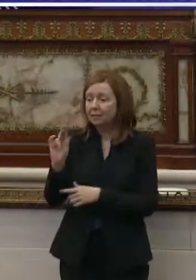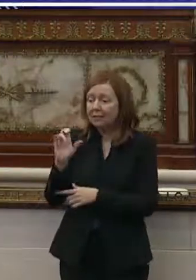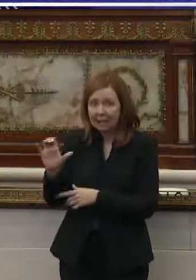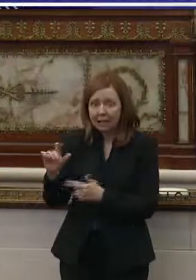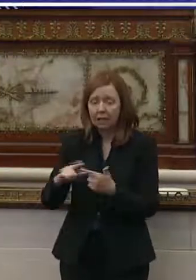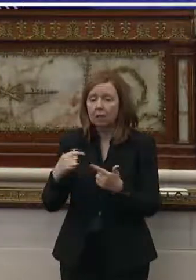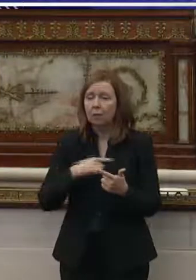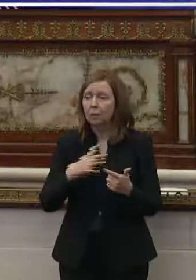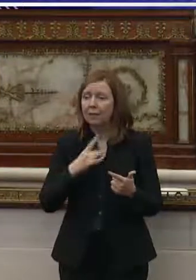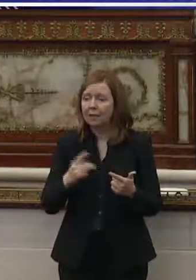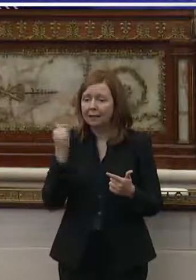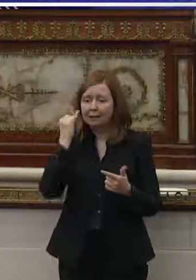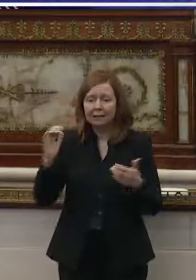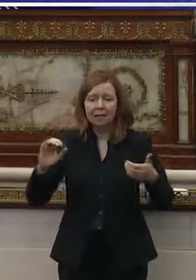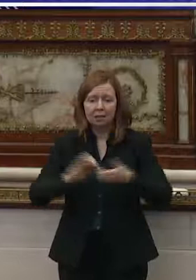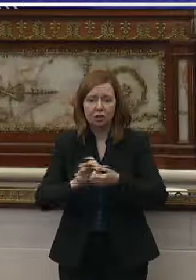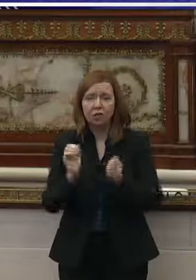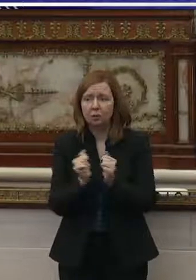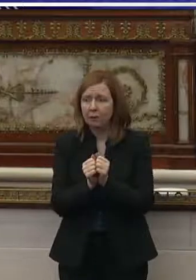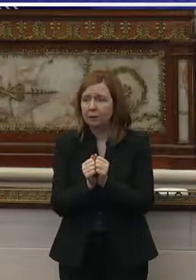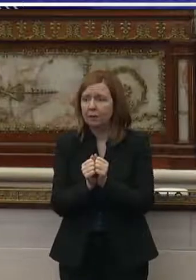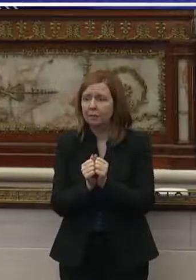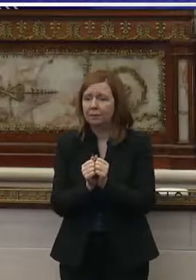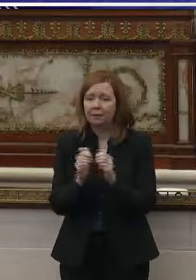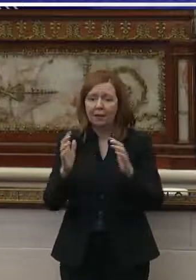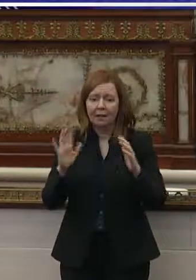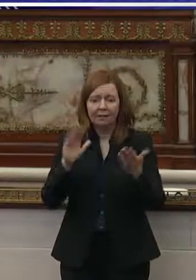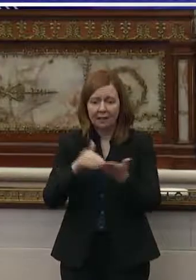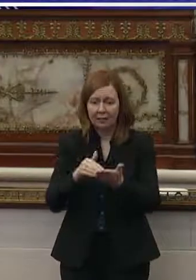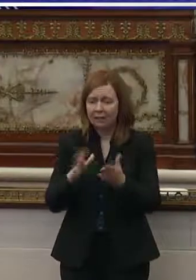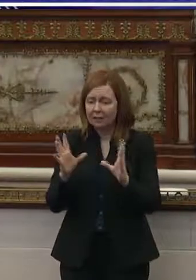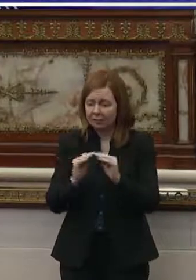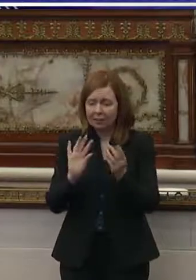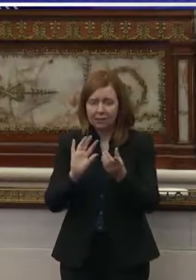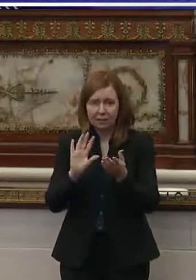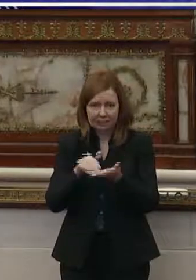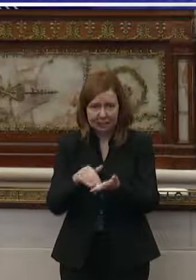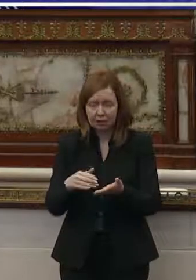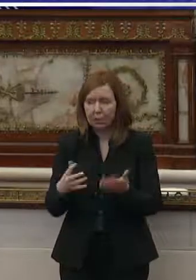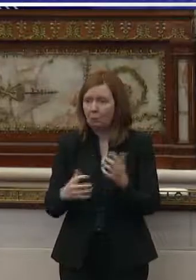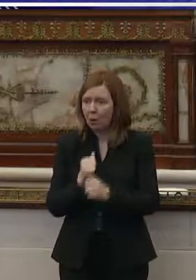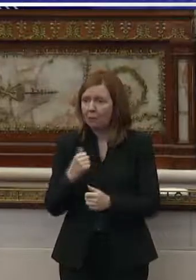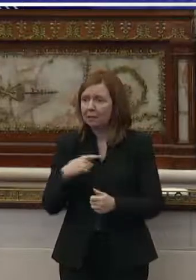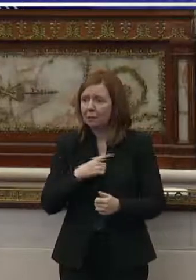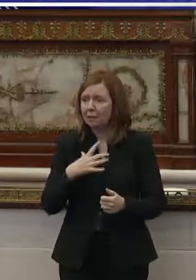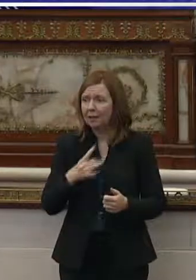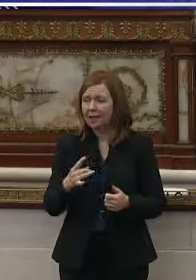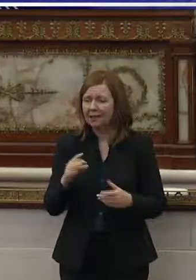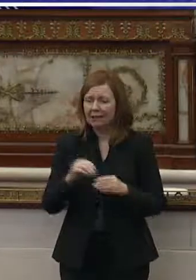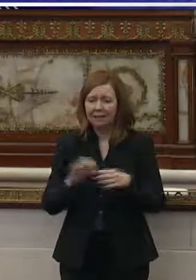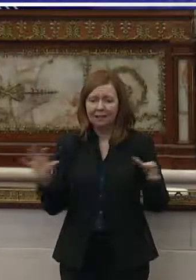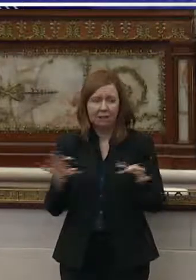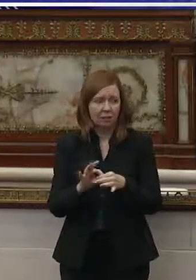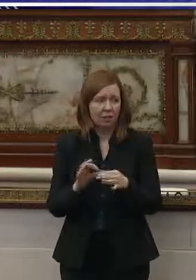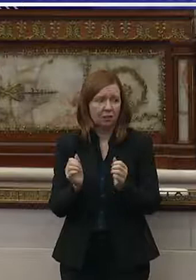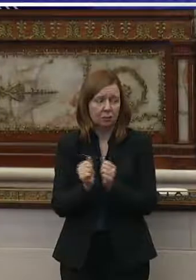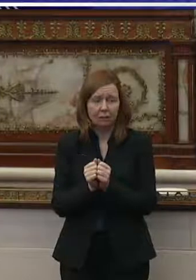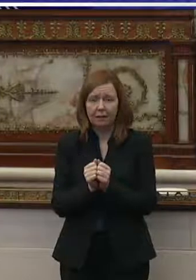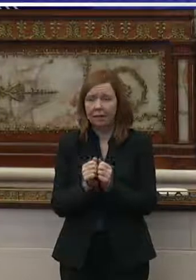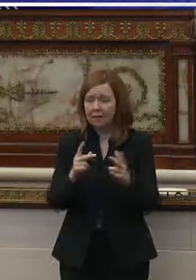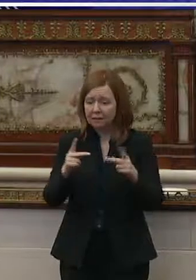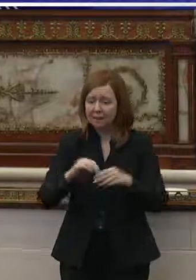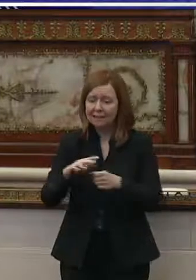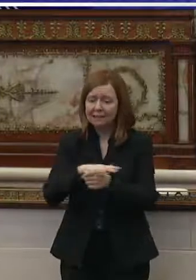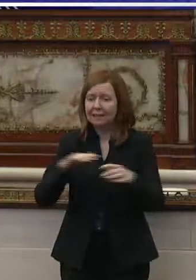like the idea in conjunction with the convention center. We like the idea mostly in conjunction with sites